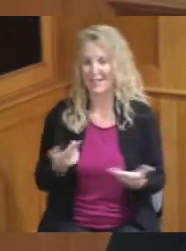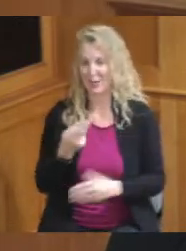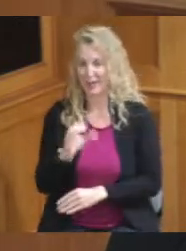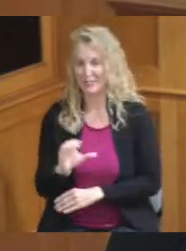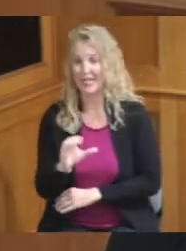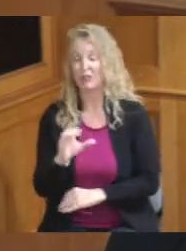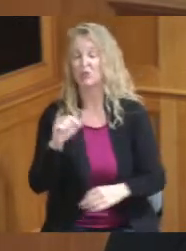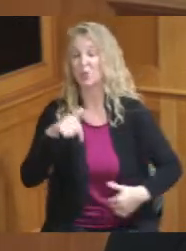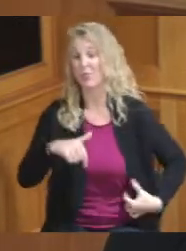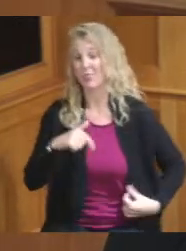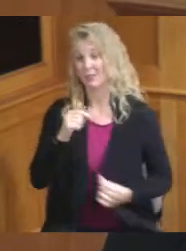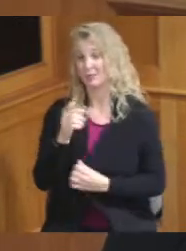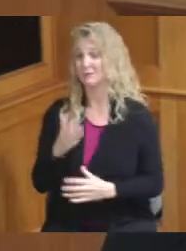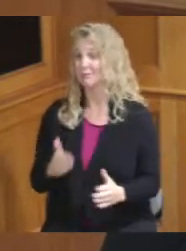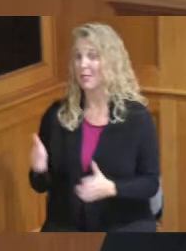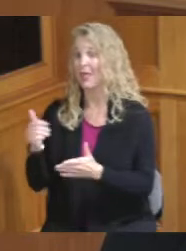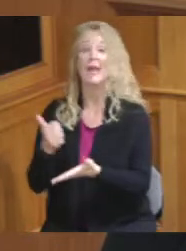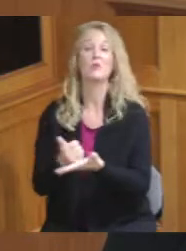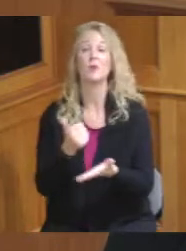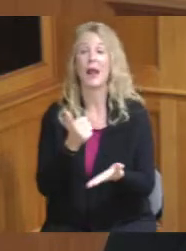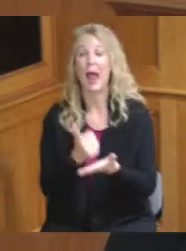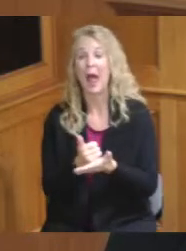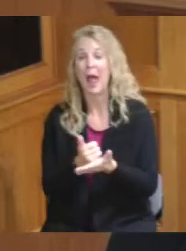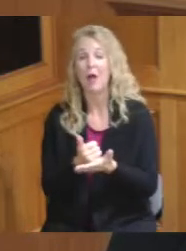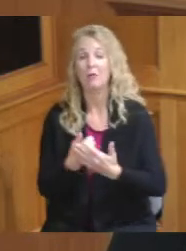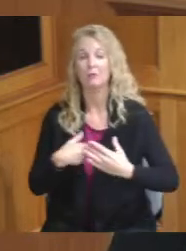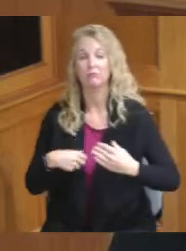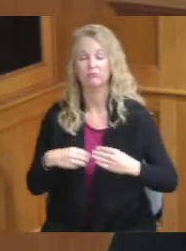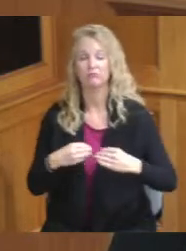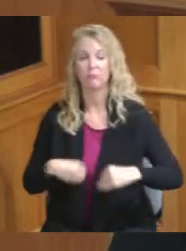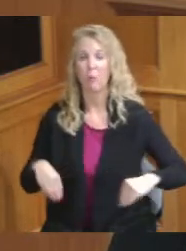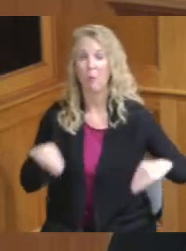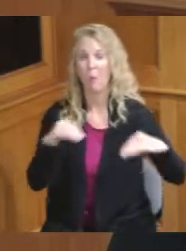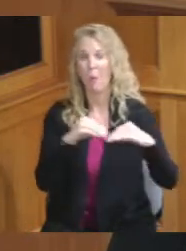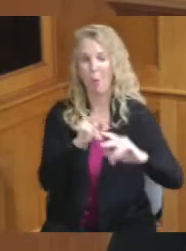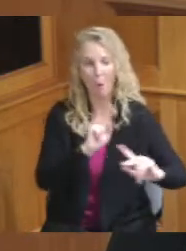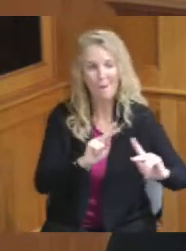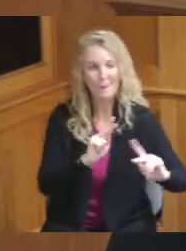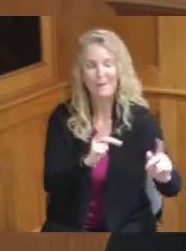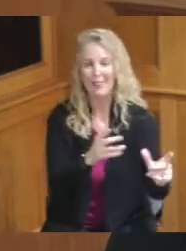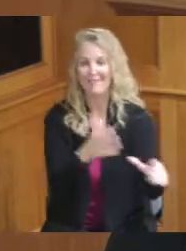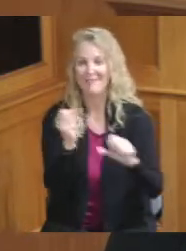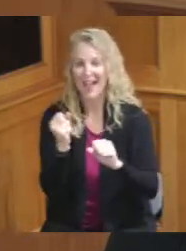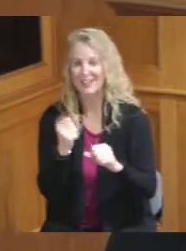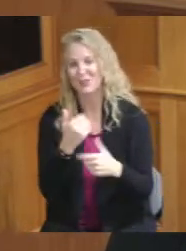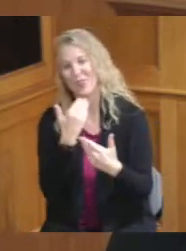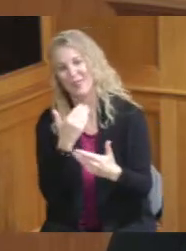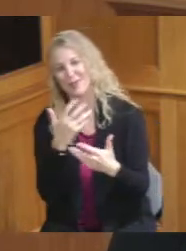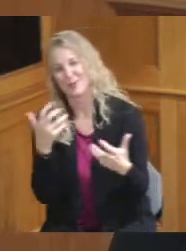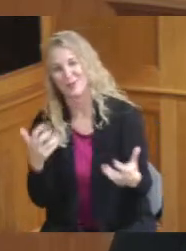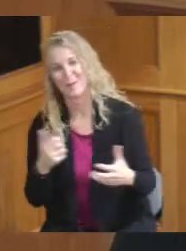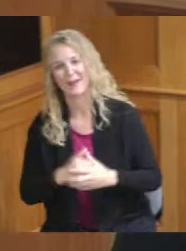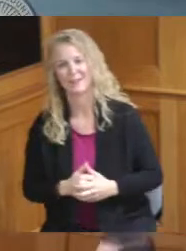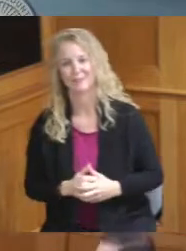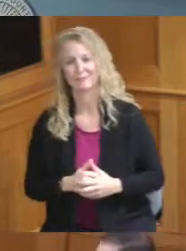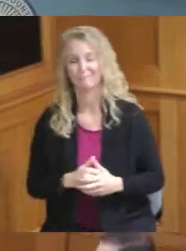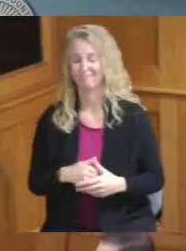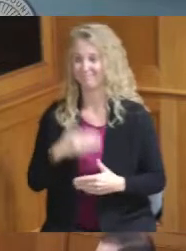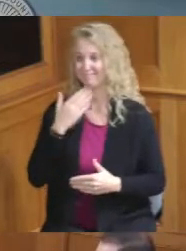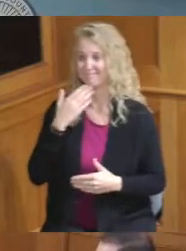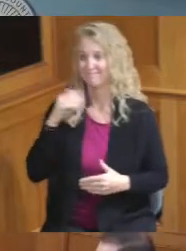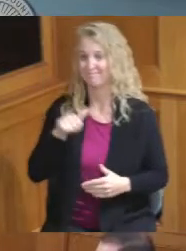this initiative would give us the opportunity to scale further, faster, and better serve the people in the region. Thank you so much. Thank